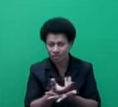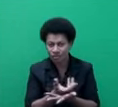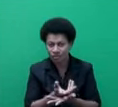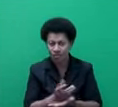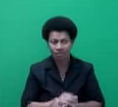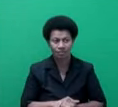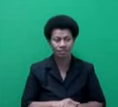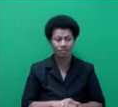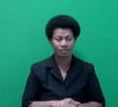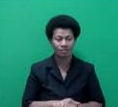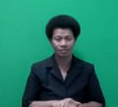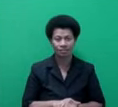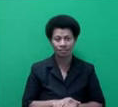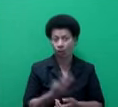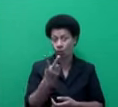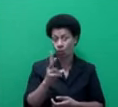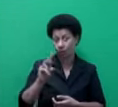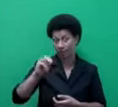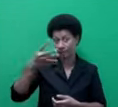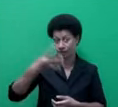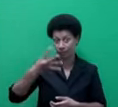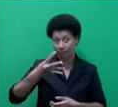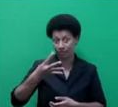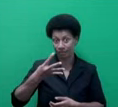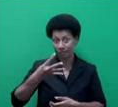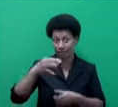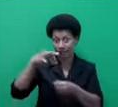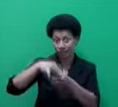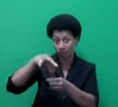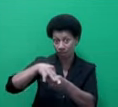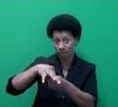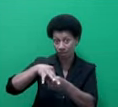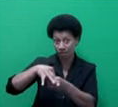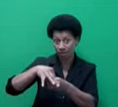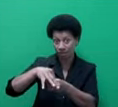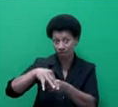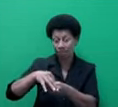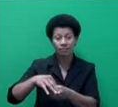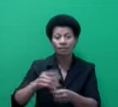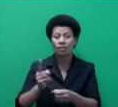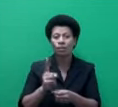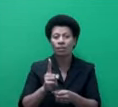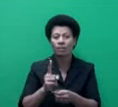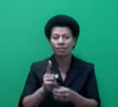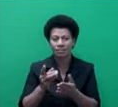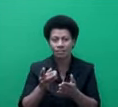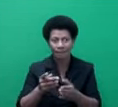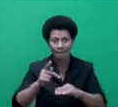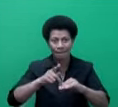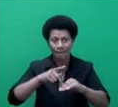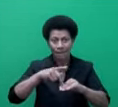the 2014 general election marked the country's return to parliamentary